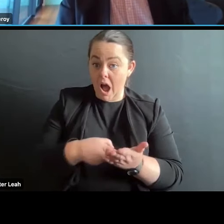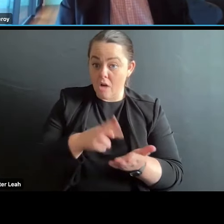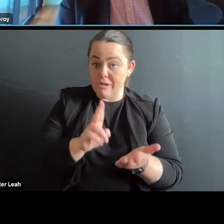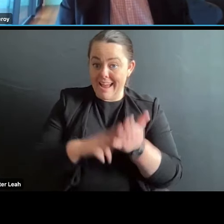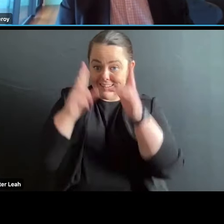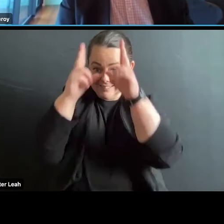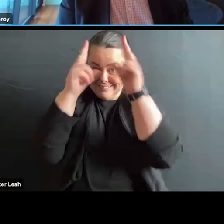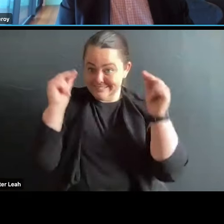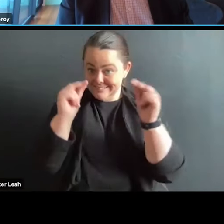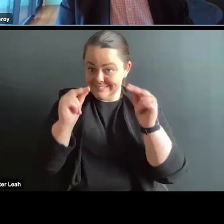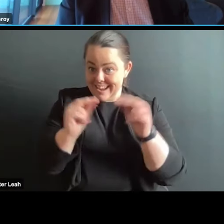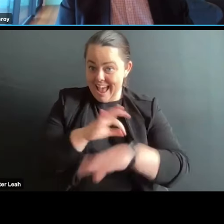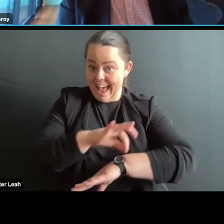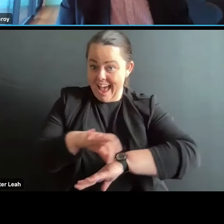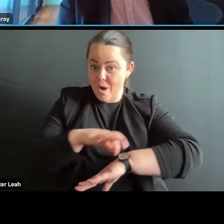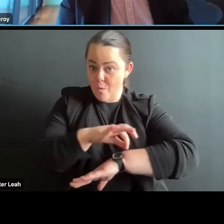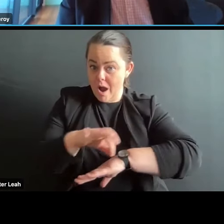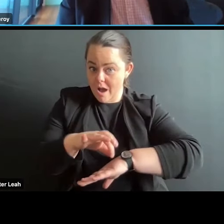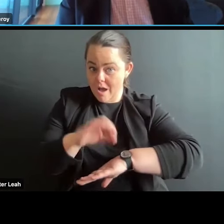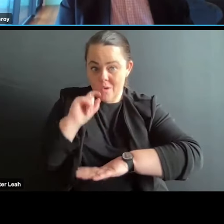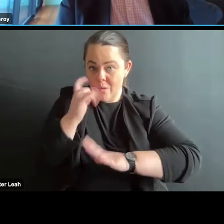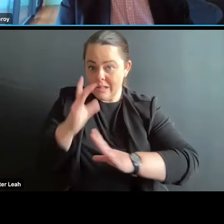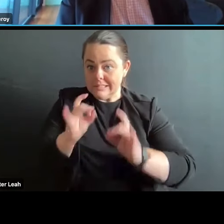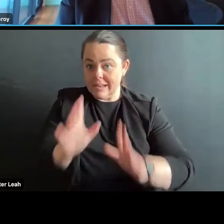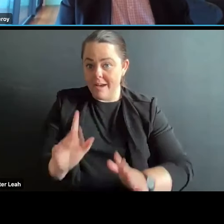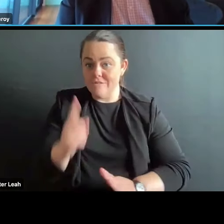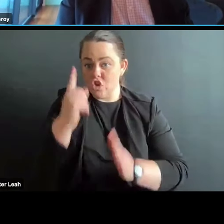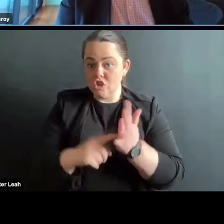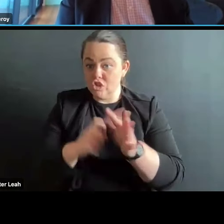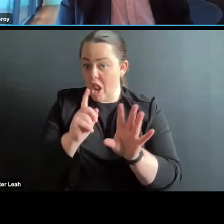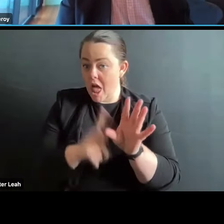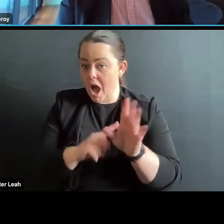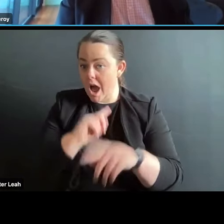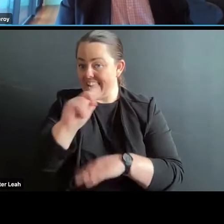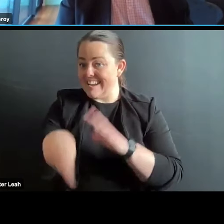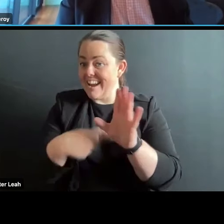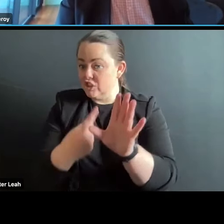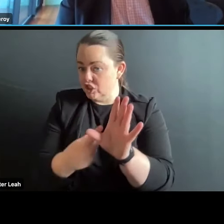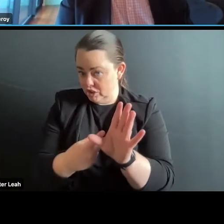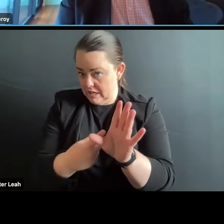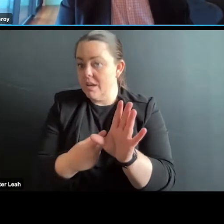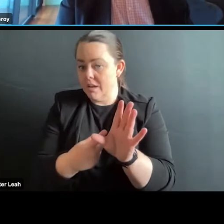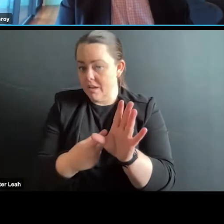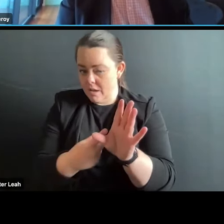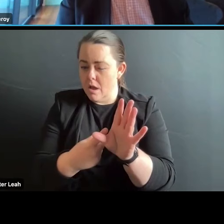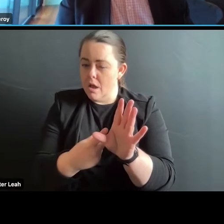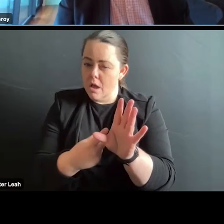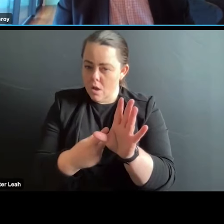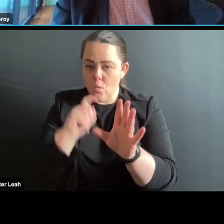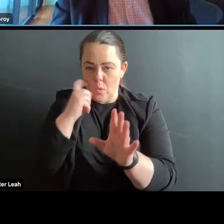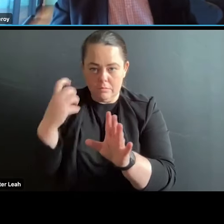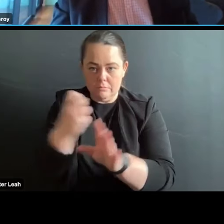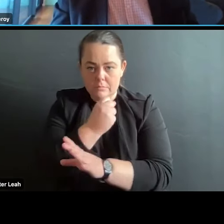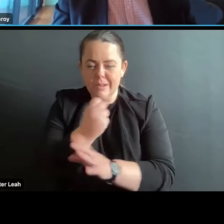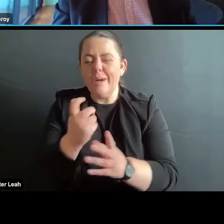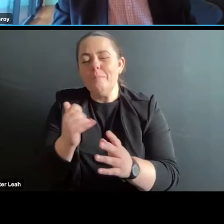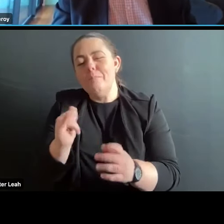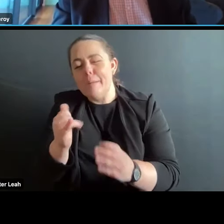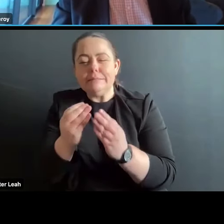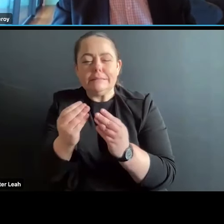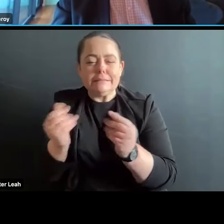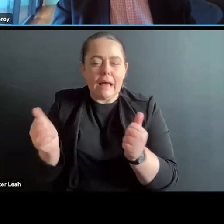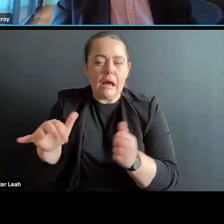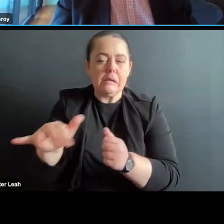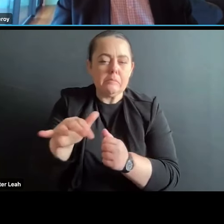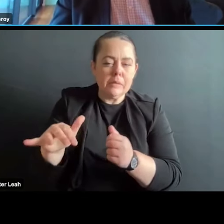in effectively from 1 July next year. And again, there may be some exemptions to that, but we need to look at that in the case